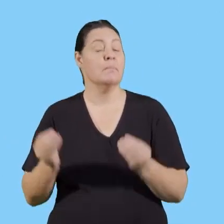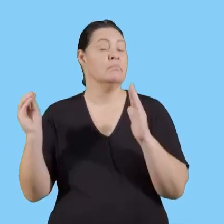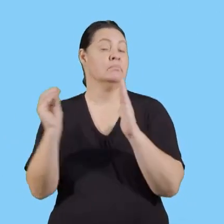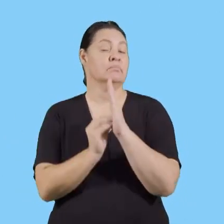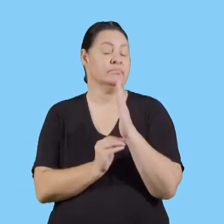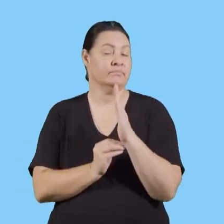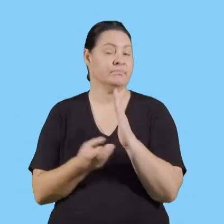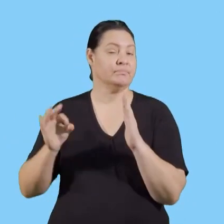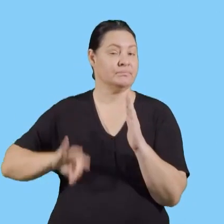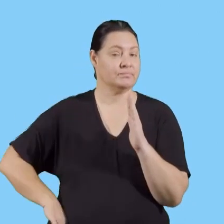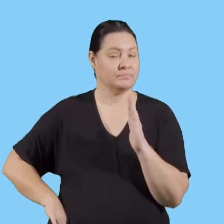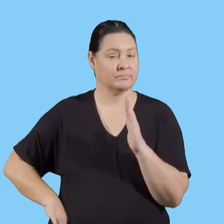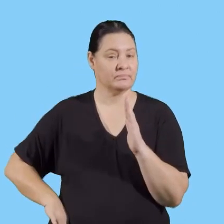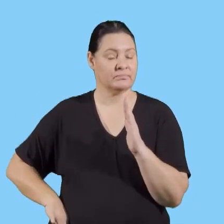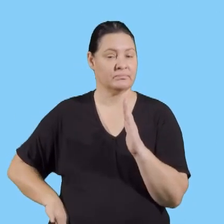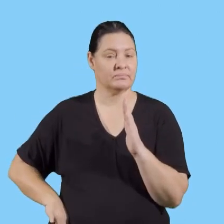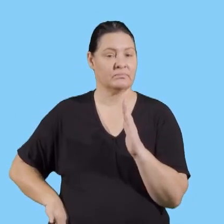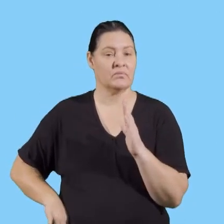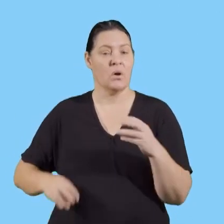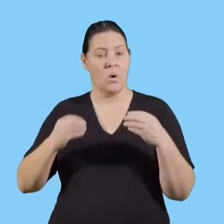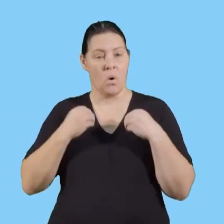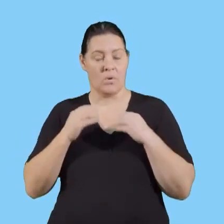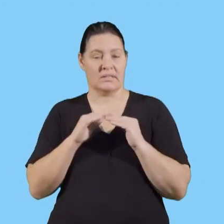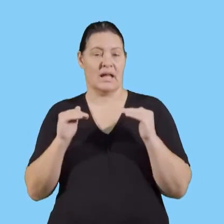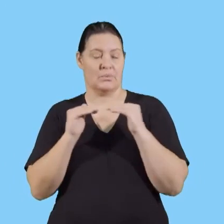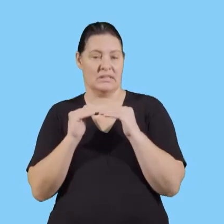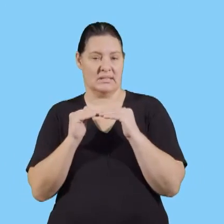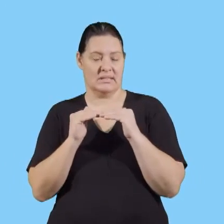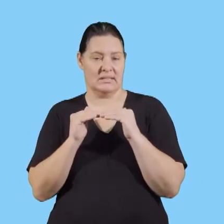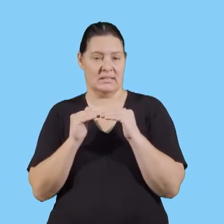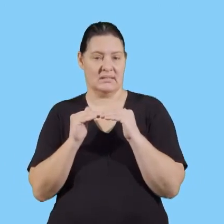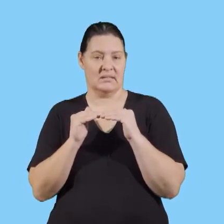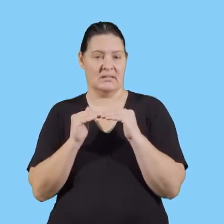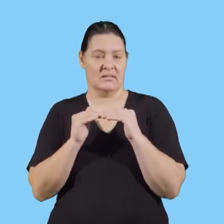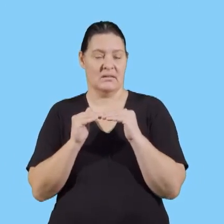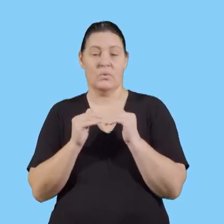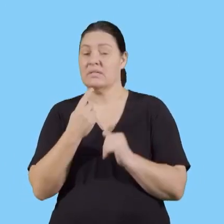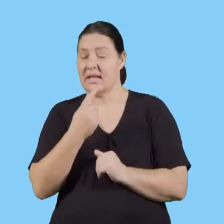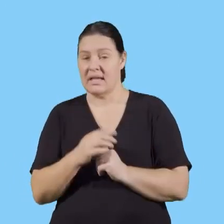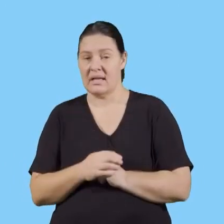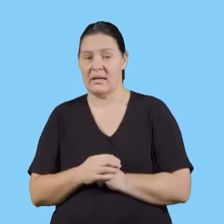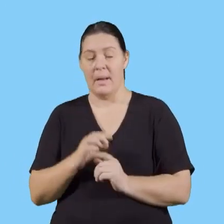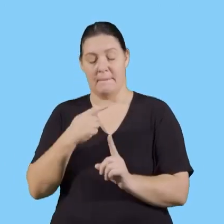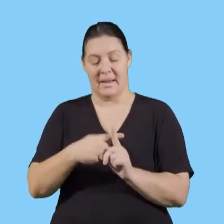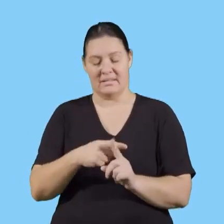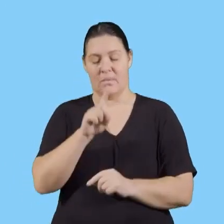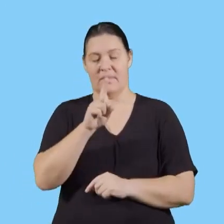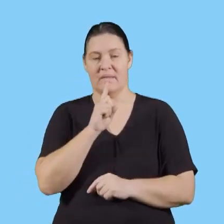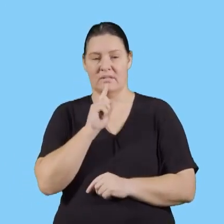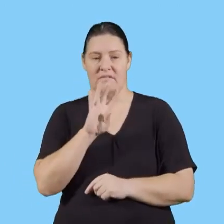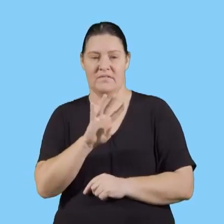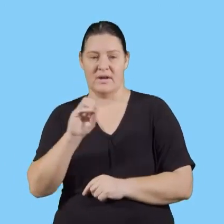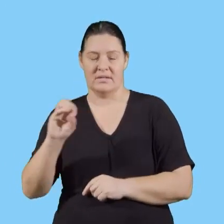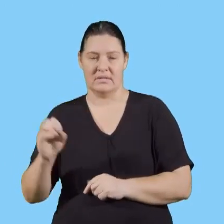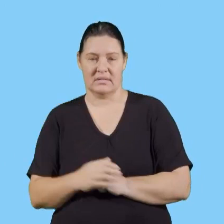recording income, we will come to our owner's equity. And in our owner's equity, we will say plus